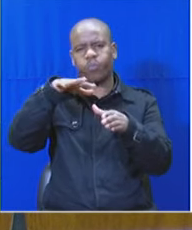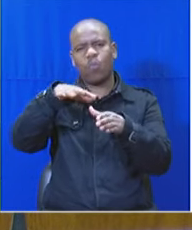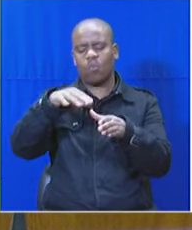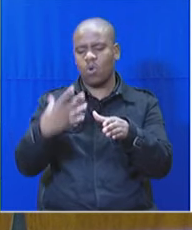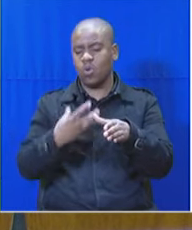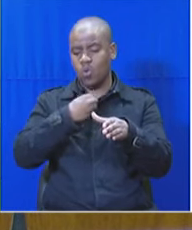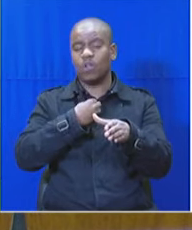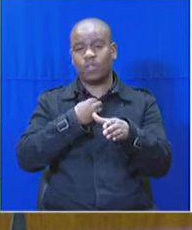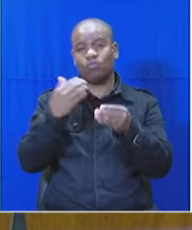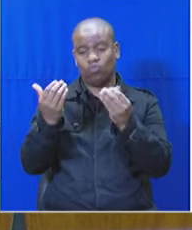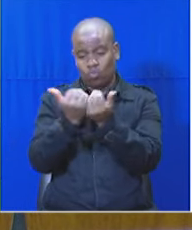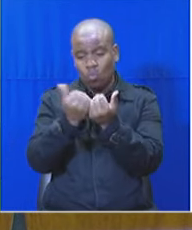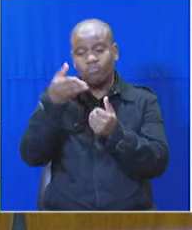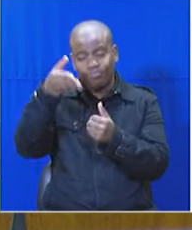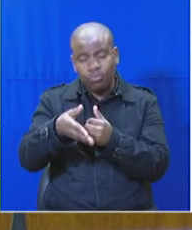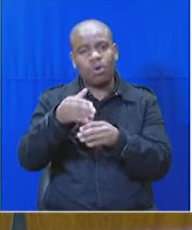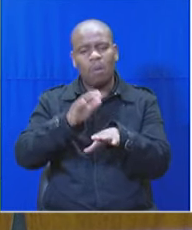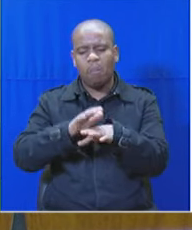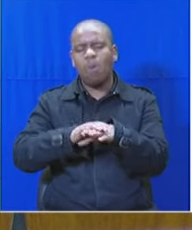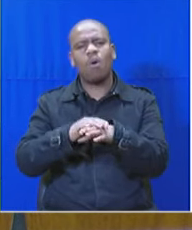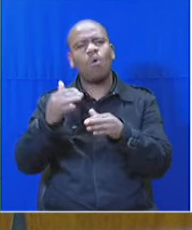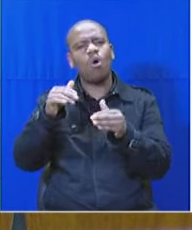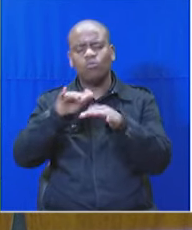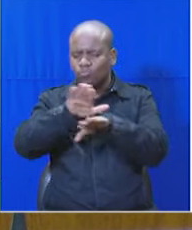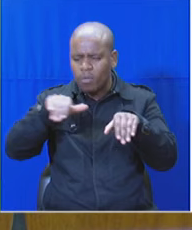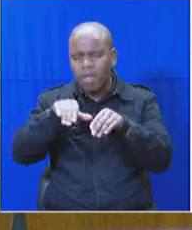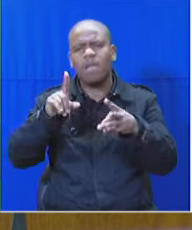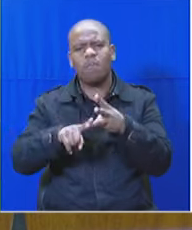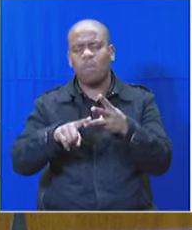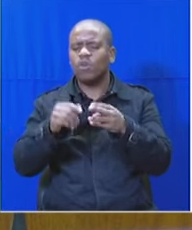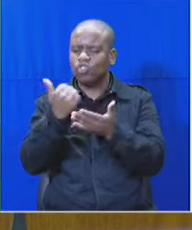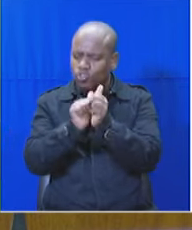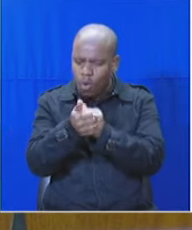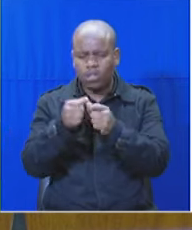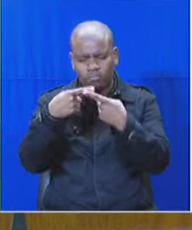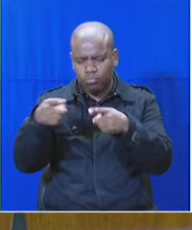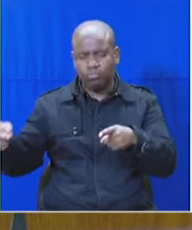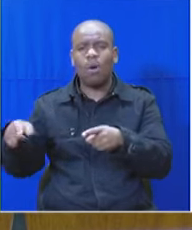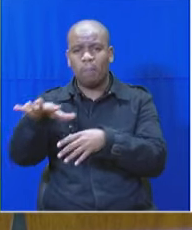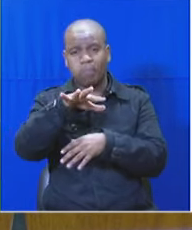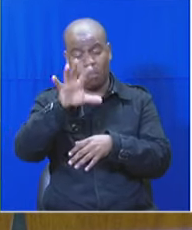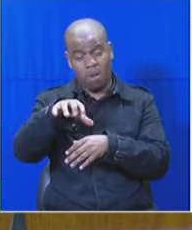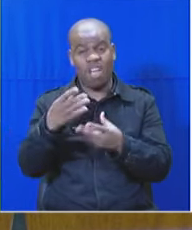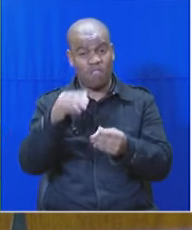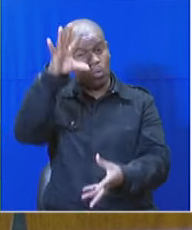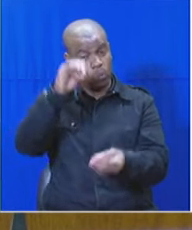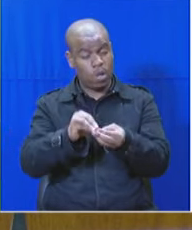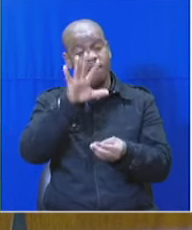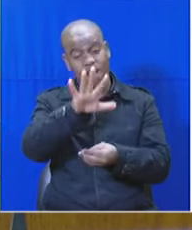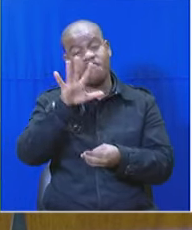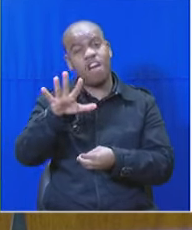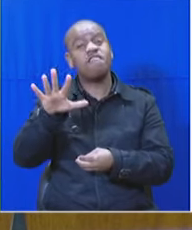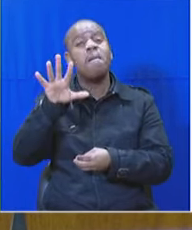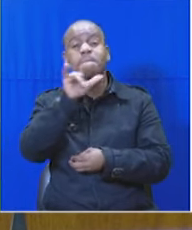pool, gymnasium, community amphitheater, and a combo court for several sport disciplines. Total cost was 55